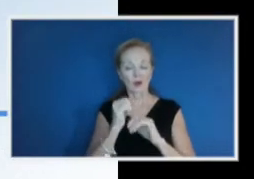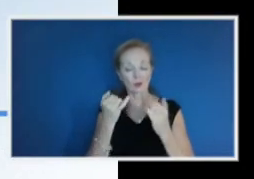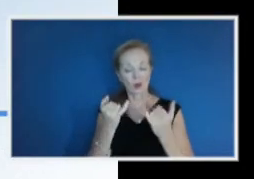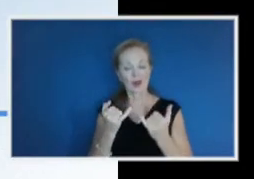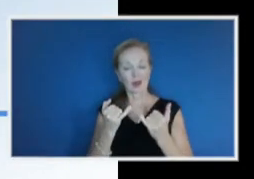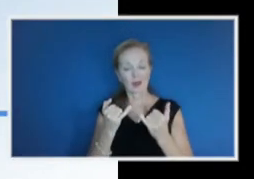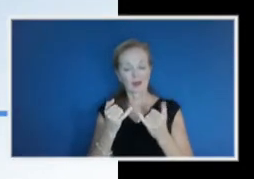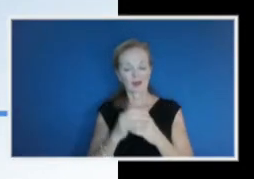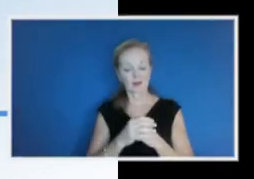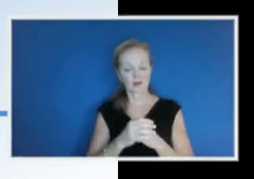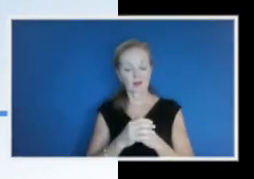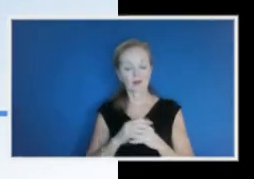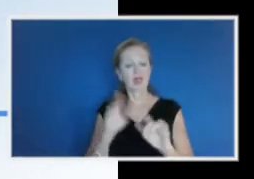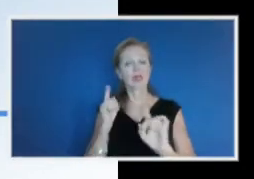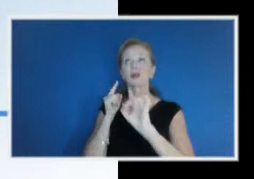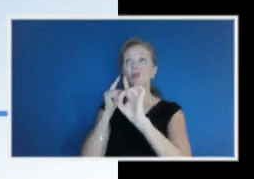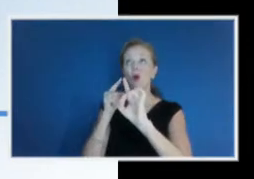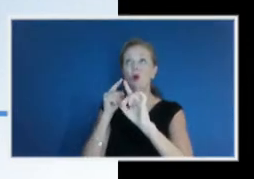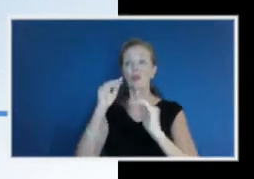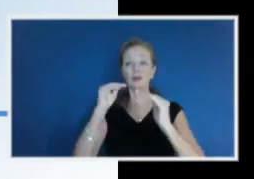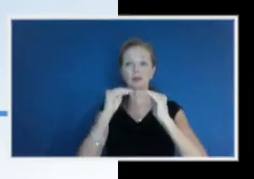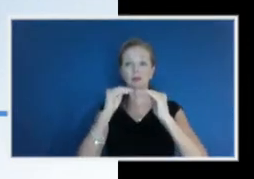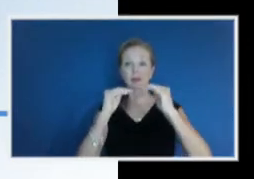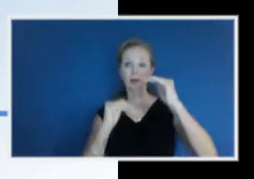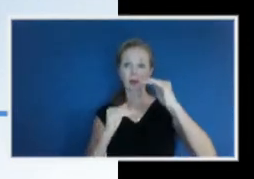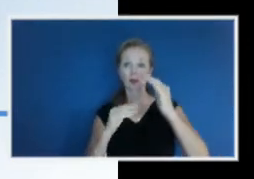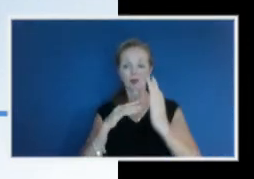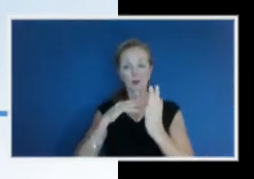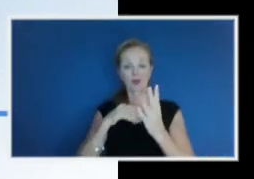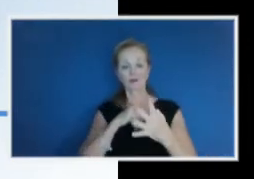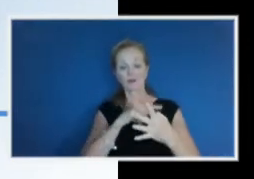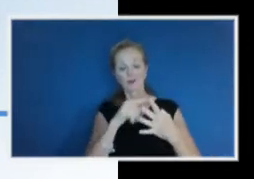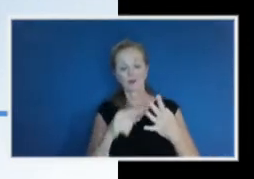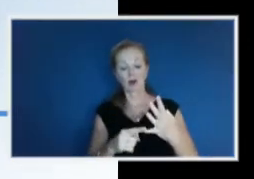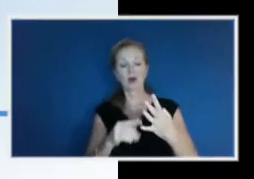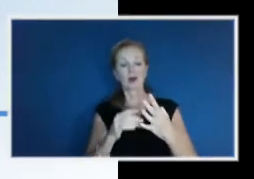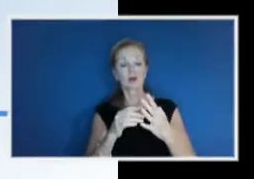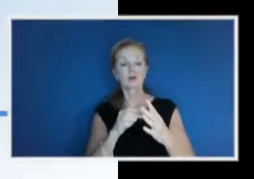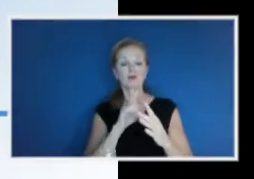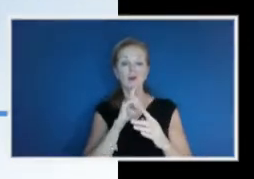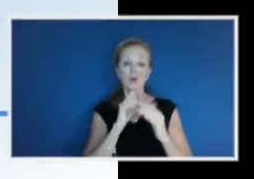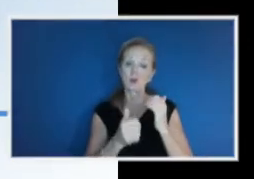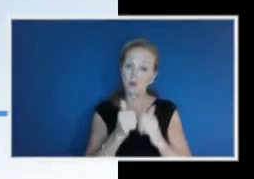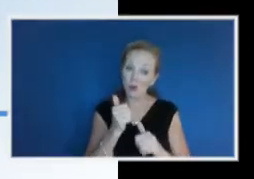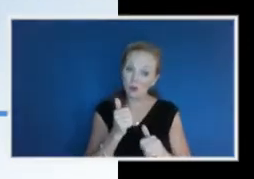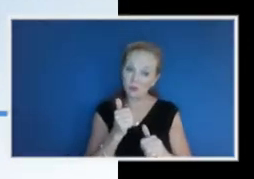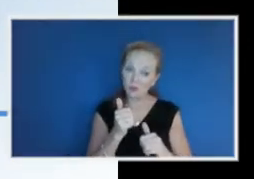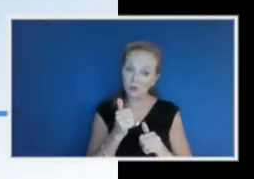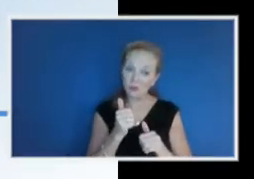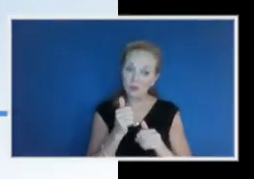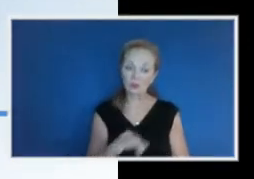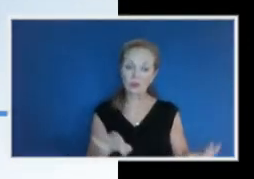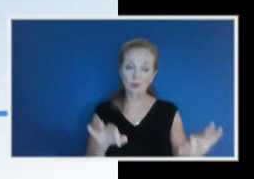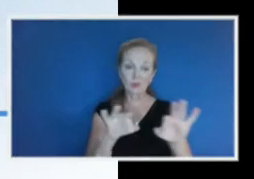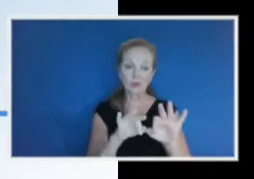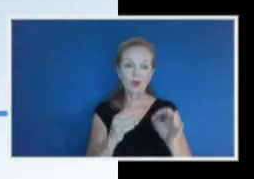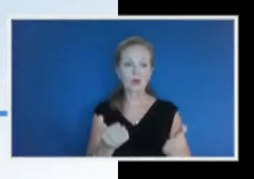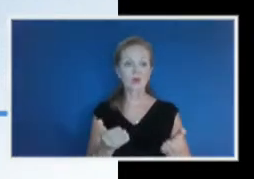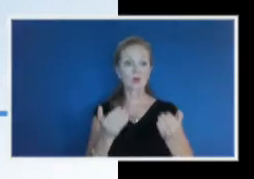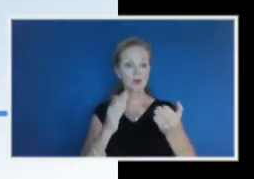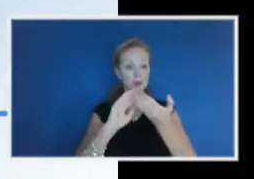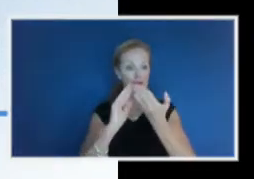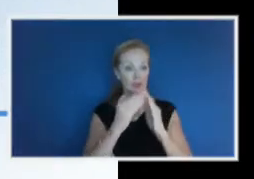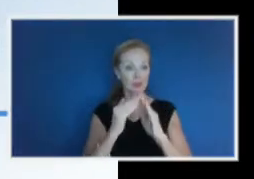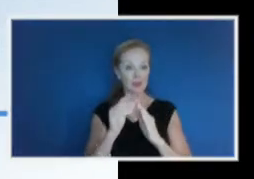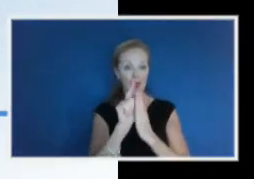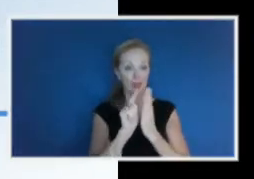So the objectives of the disparity study really were fourfold. Certainly and perhaps most importantly, to provide the city a legal